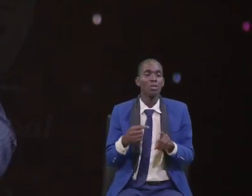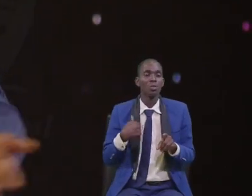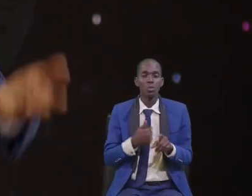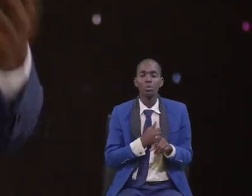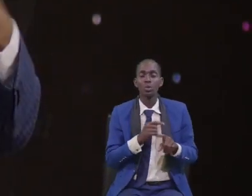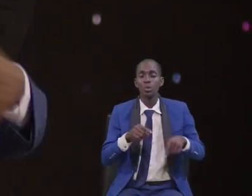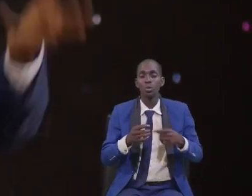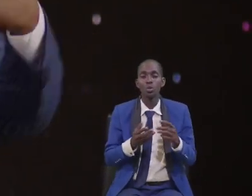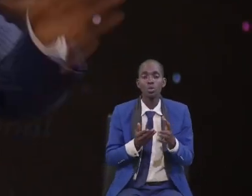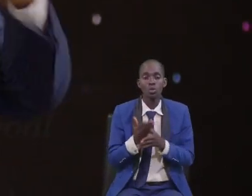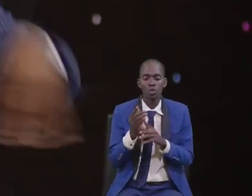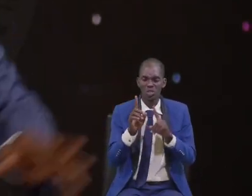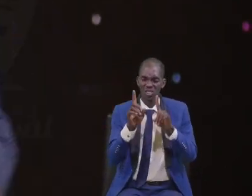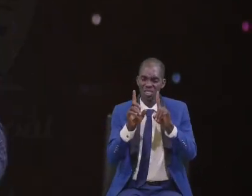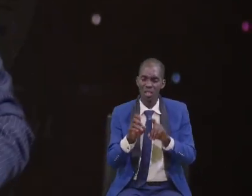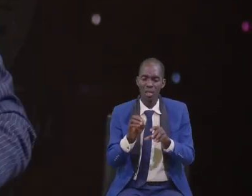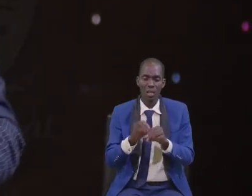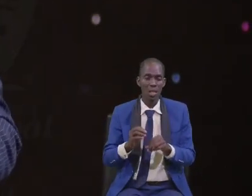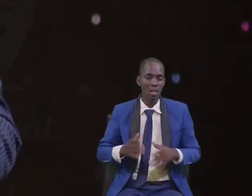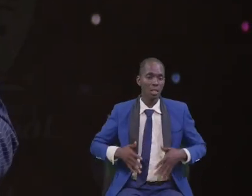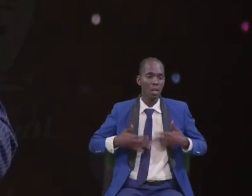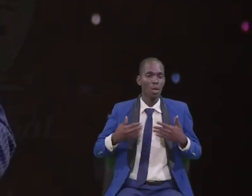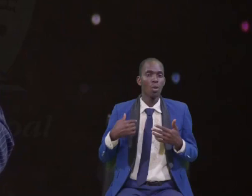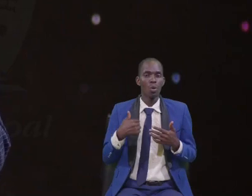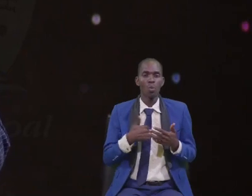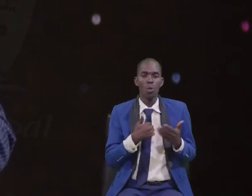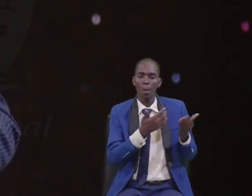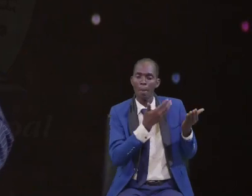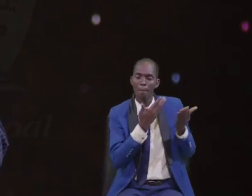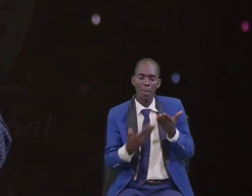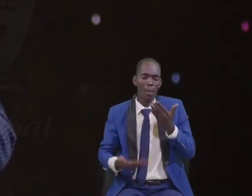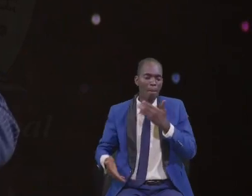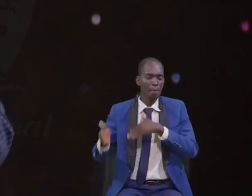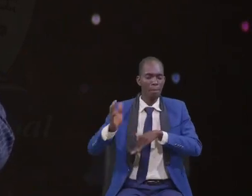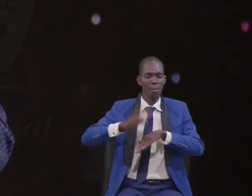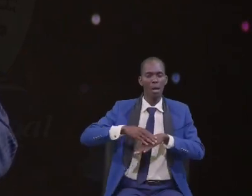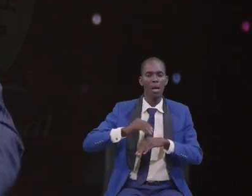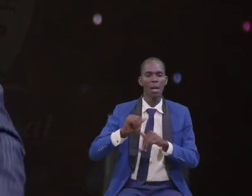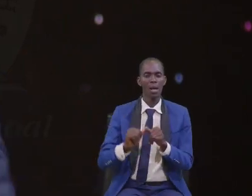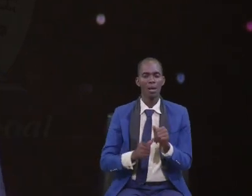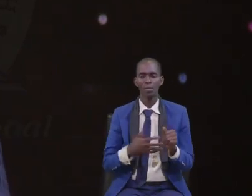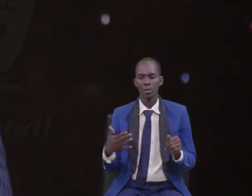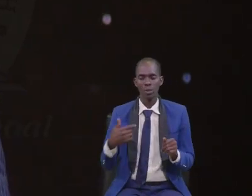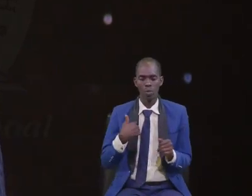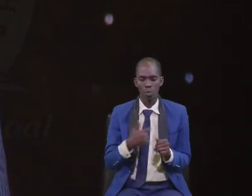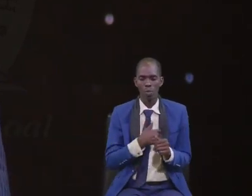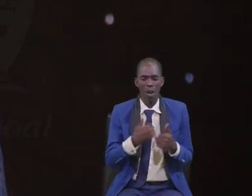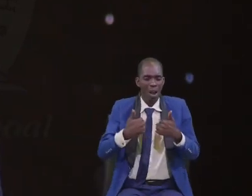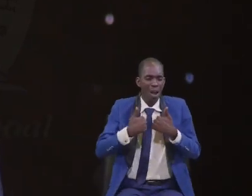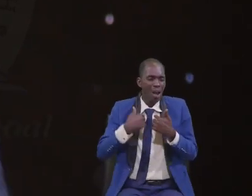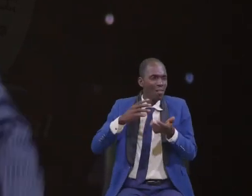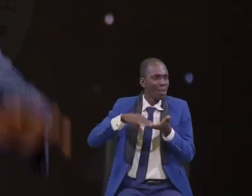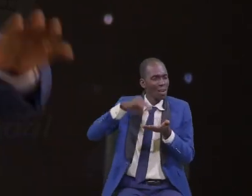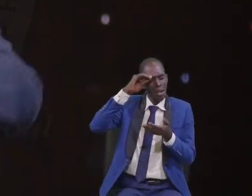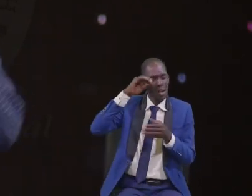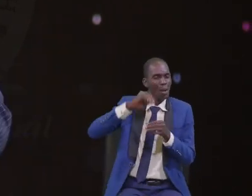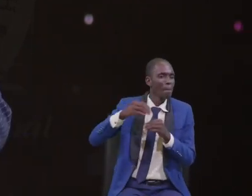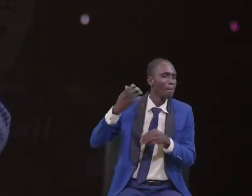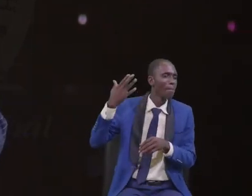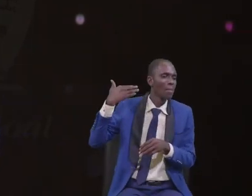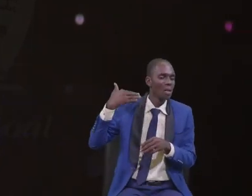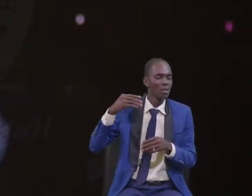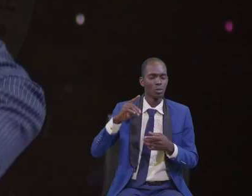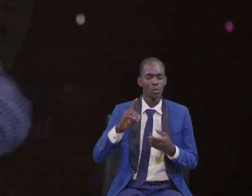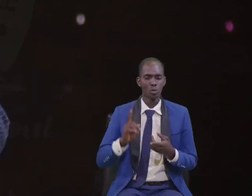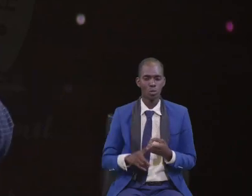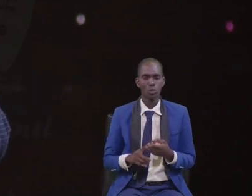life, we bring back to mind everything we have learned from the time of salvation to sanctification to Holy